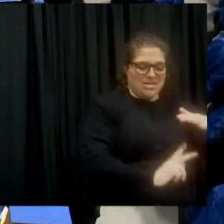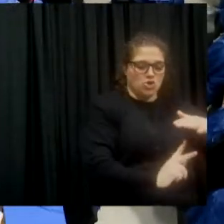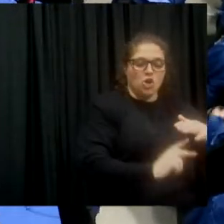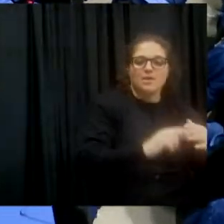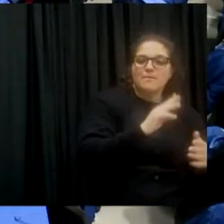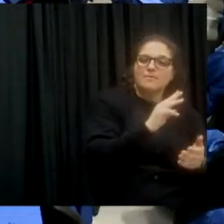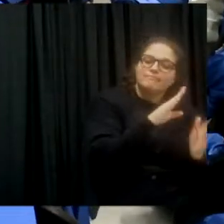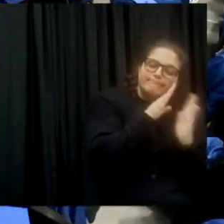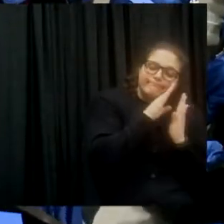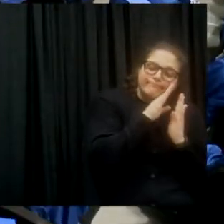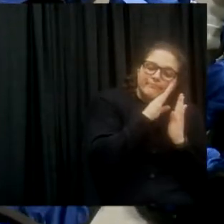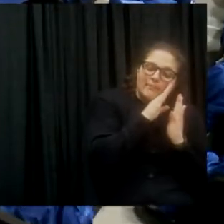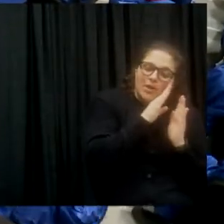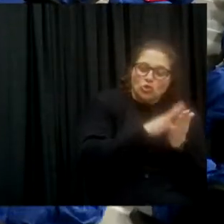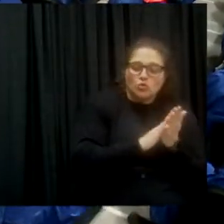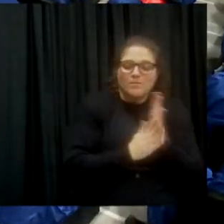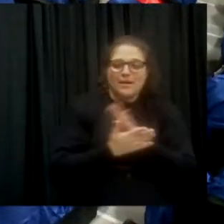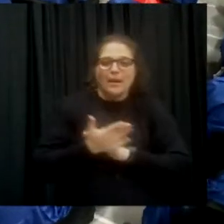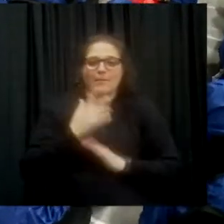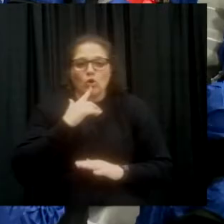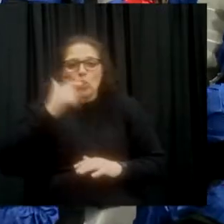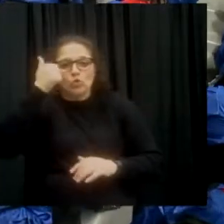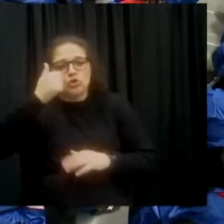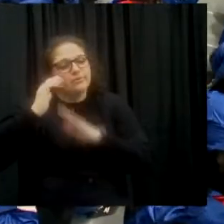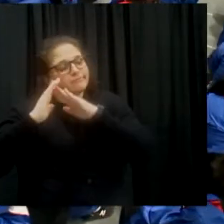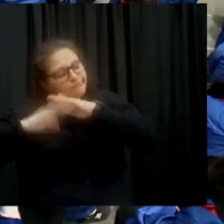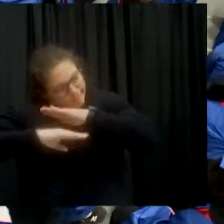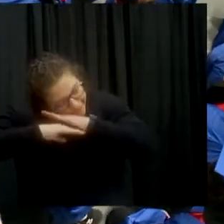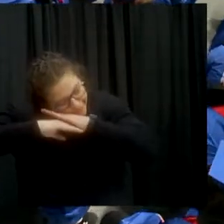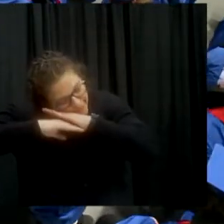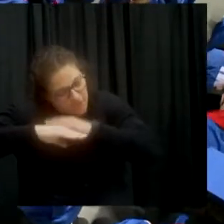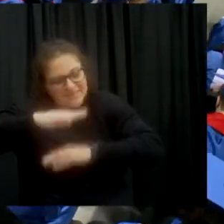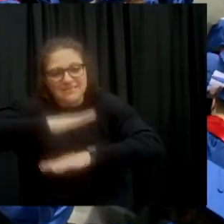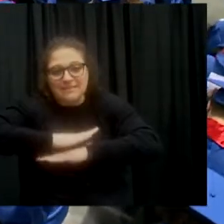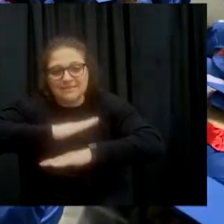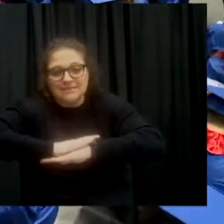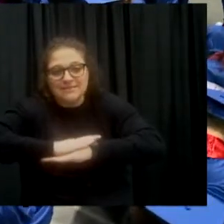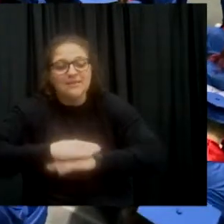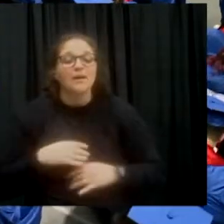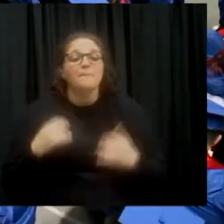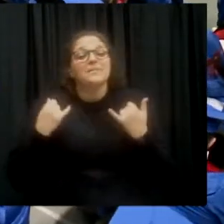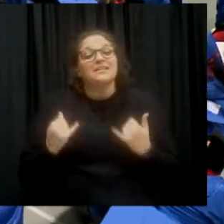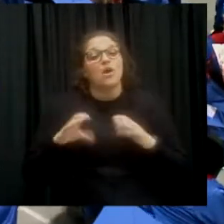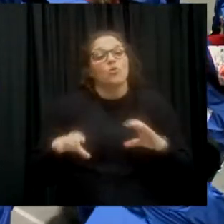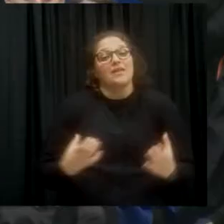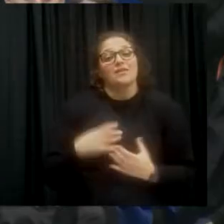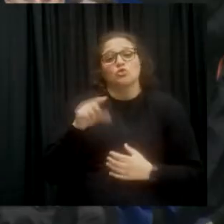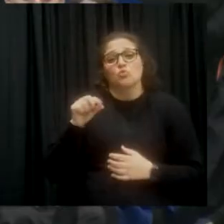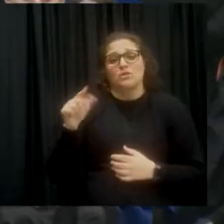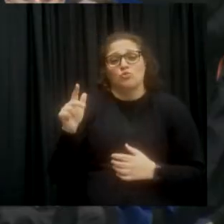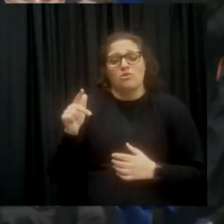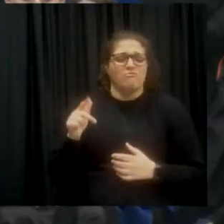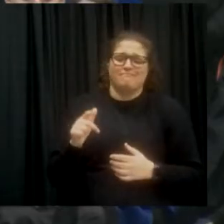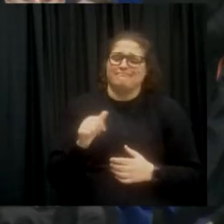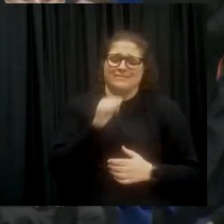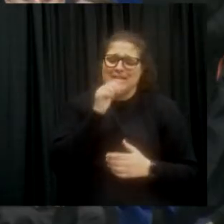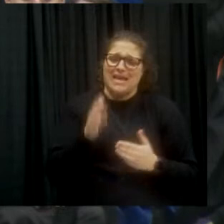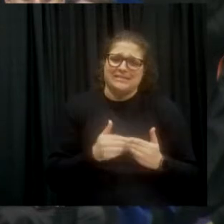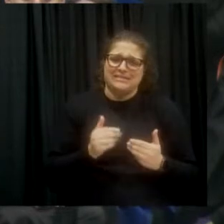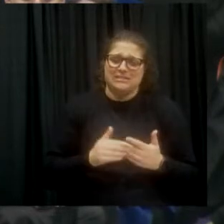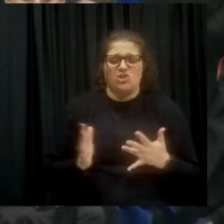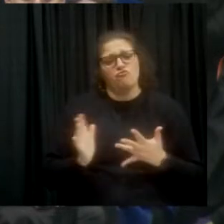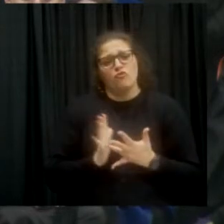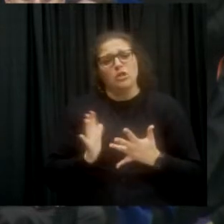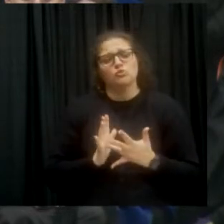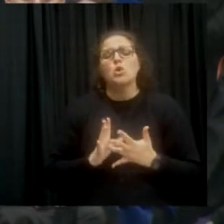to sleeping on our desk in the classroom. With our ups and downs, the class of 2023 hasn't had it easy. Freshman year was